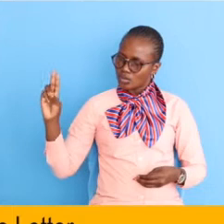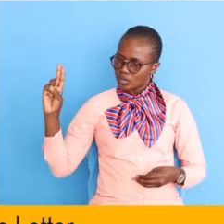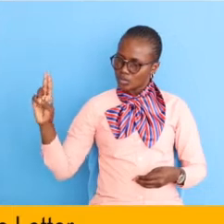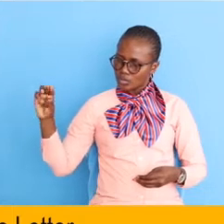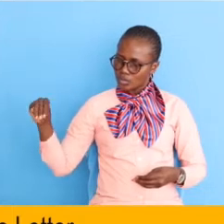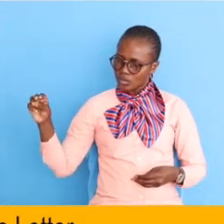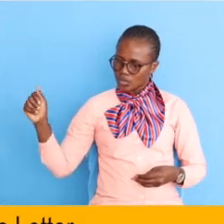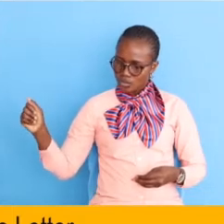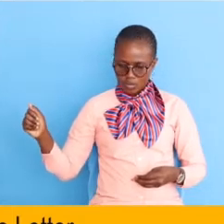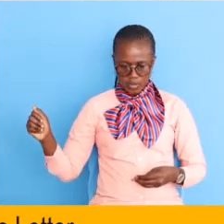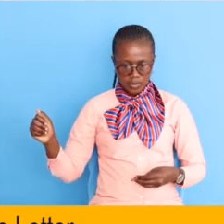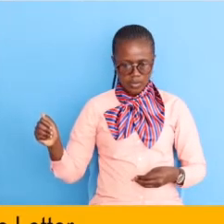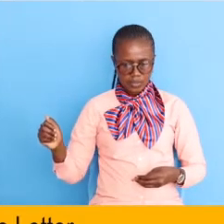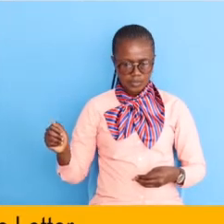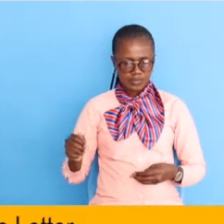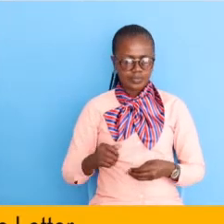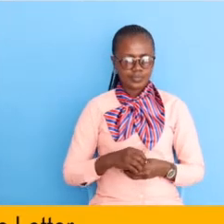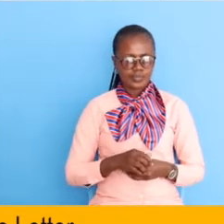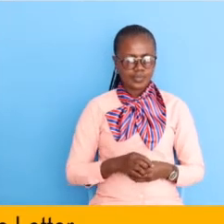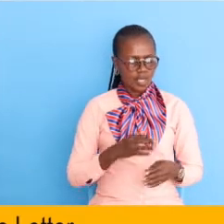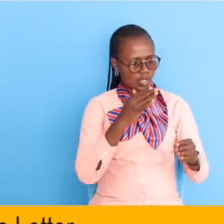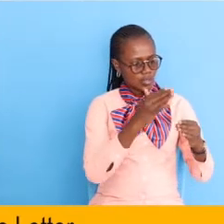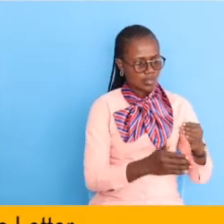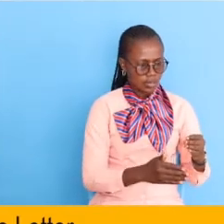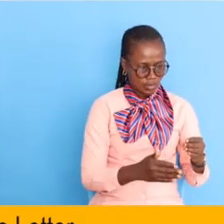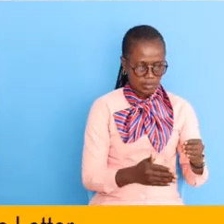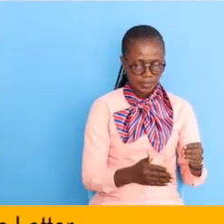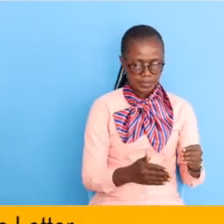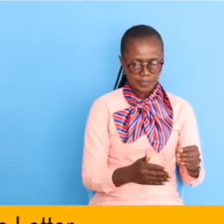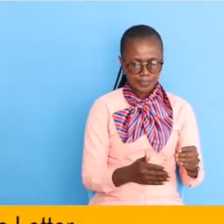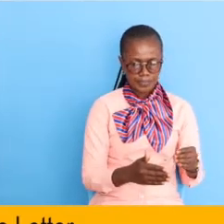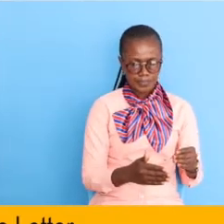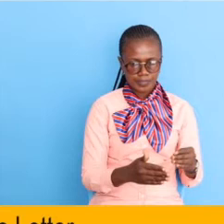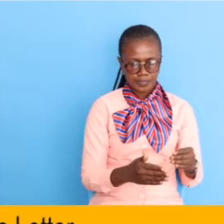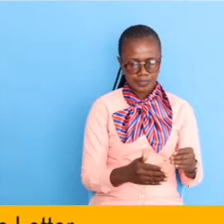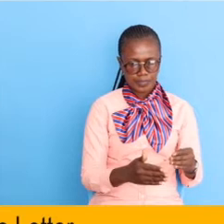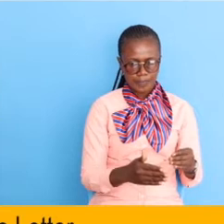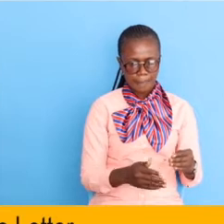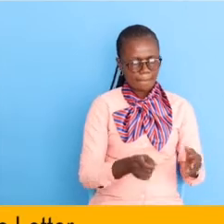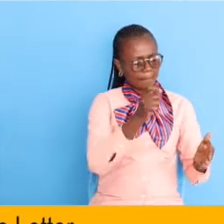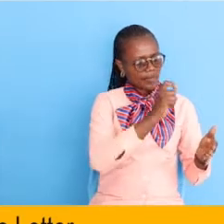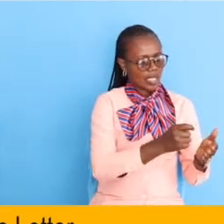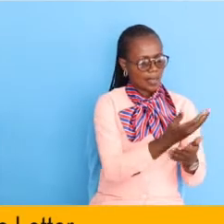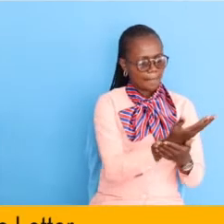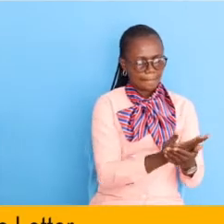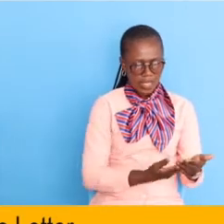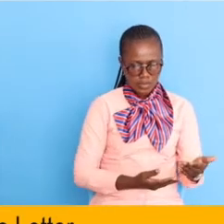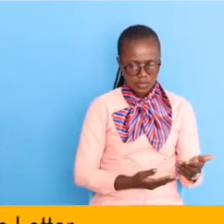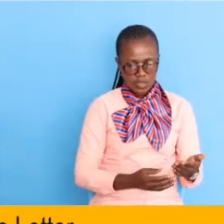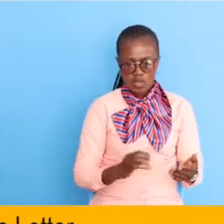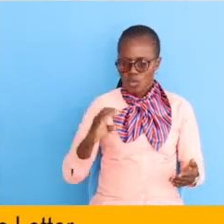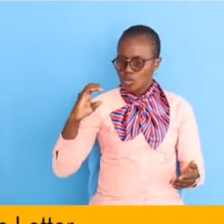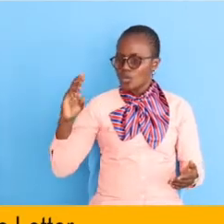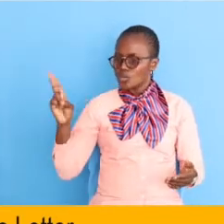And you had the rest of the other information, but when it comes to the last sentence, where it reads, write the letter to